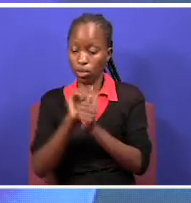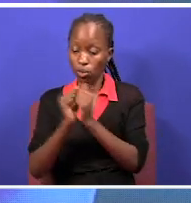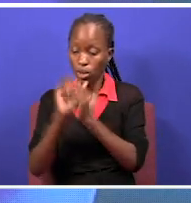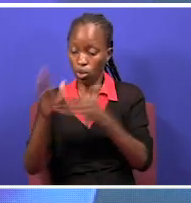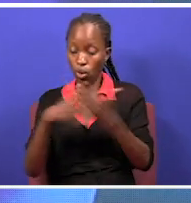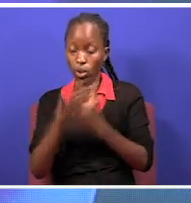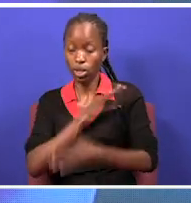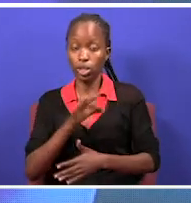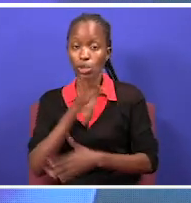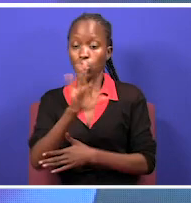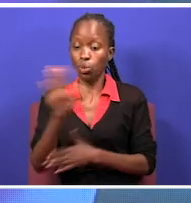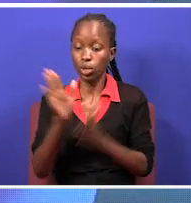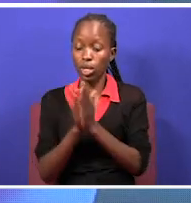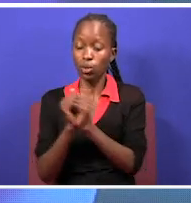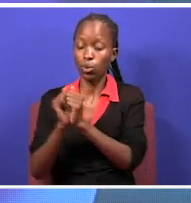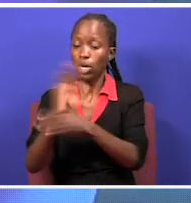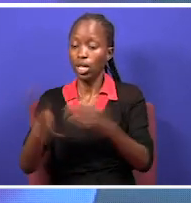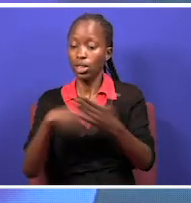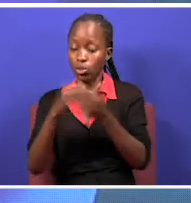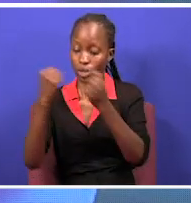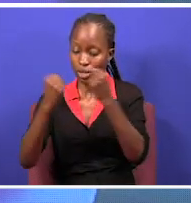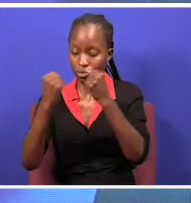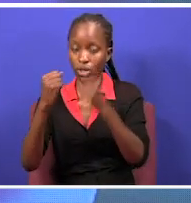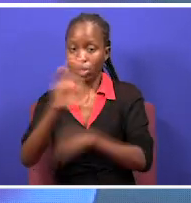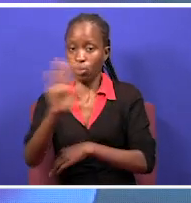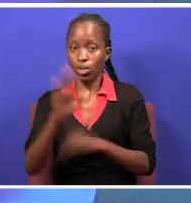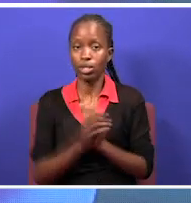soul, and with all your strength.